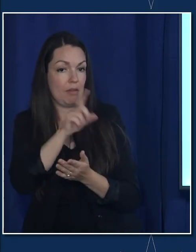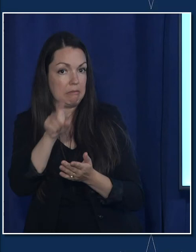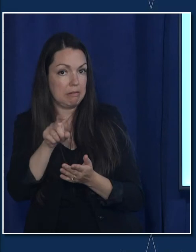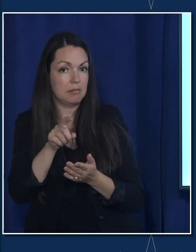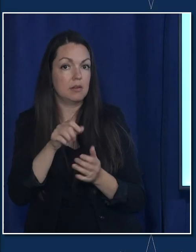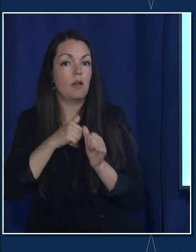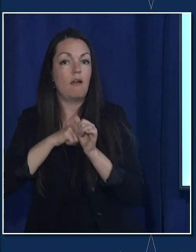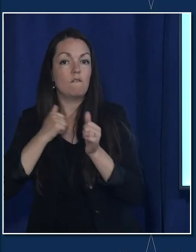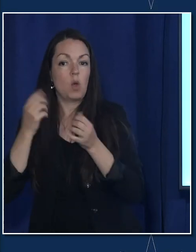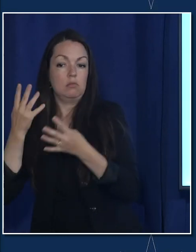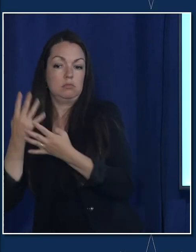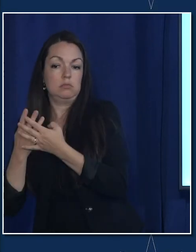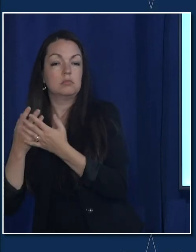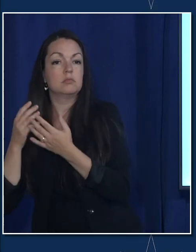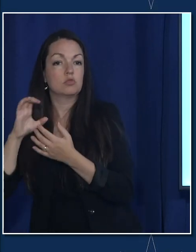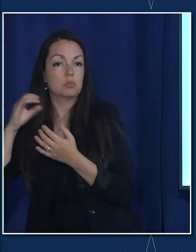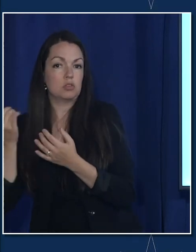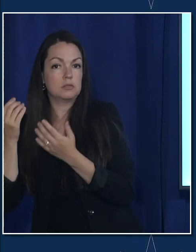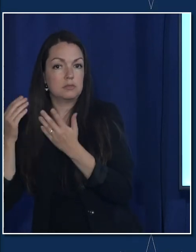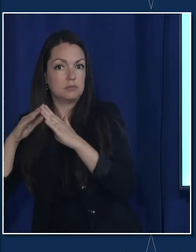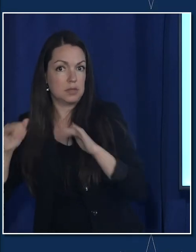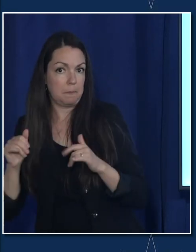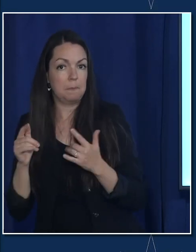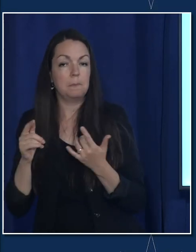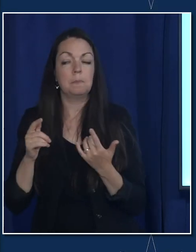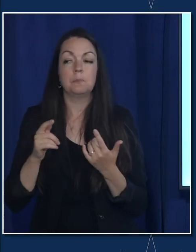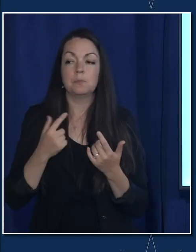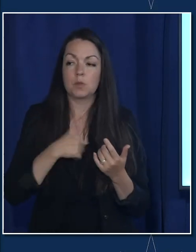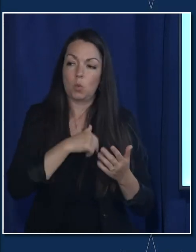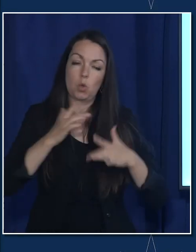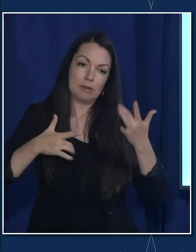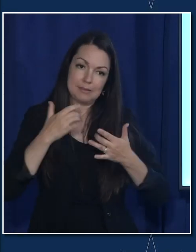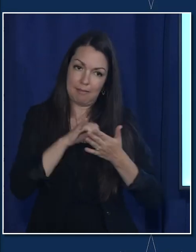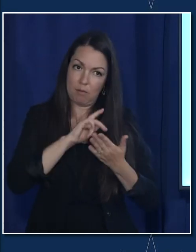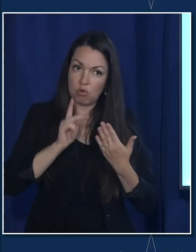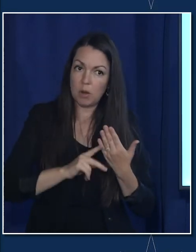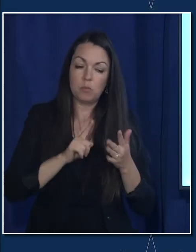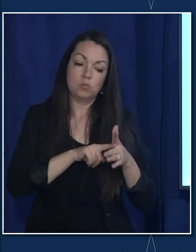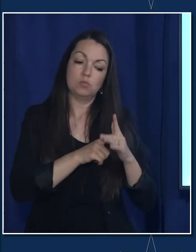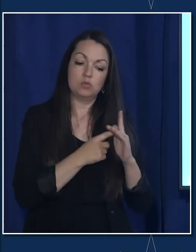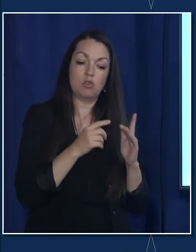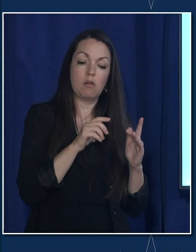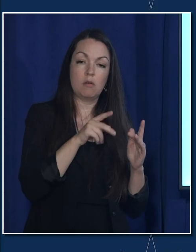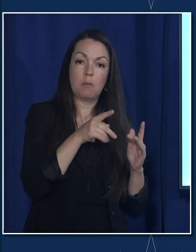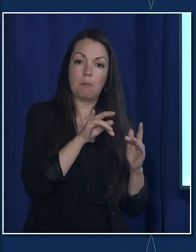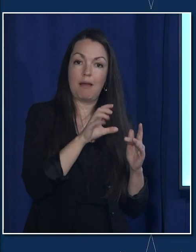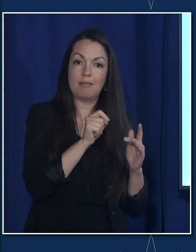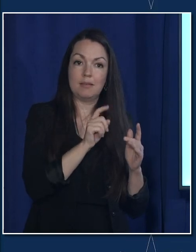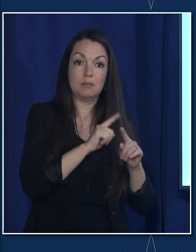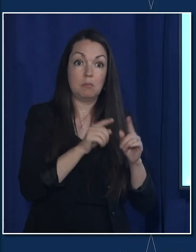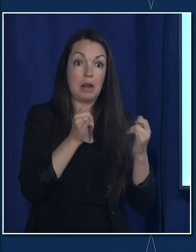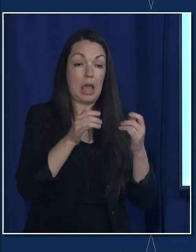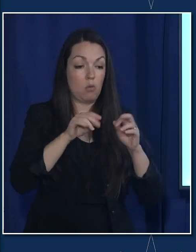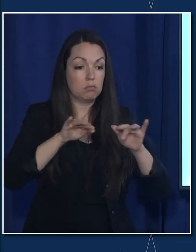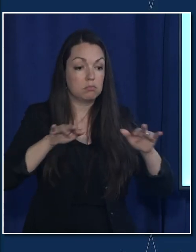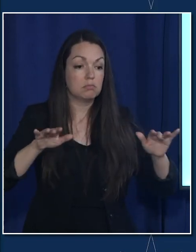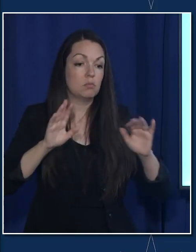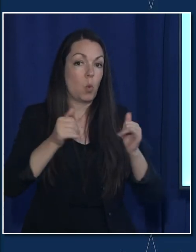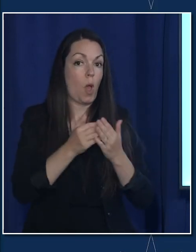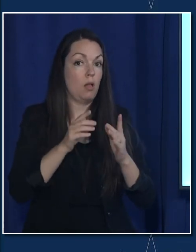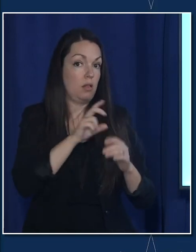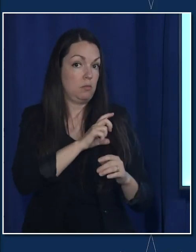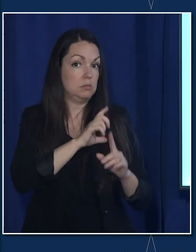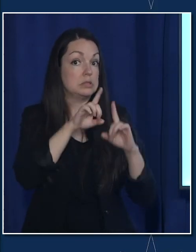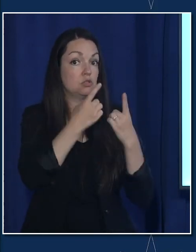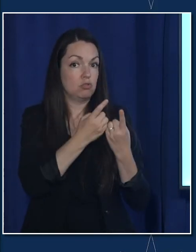to avoid the criminal justice system related to that. We're really excited about it. We started it as a pilot, and it's actually expanding to all police districts by the end of the